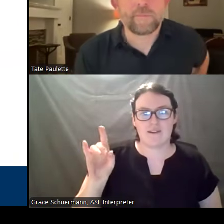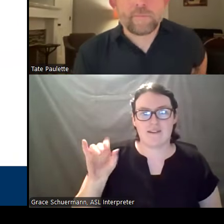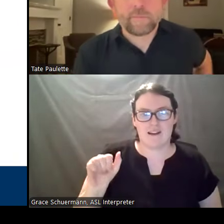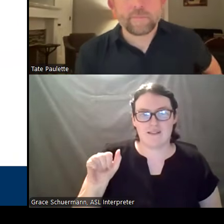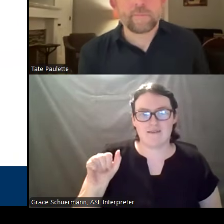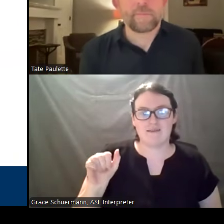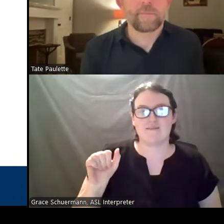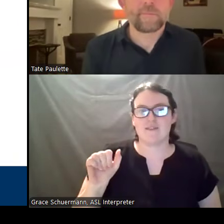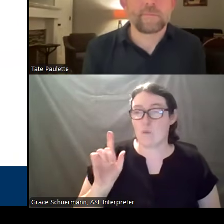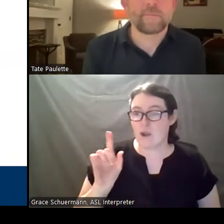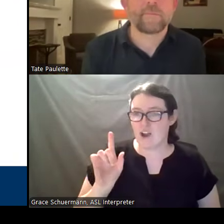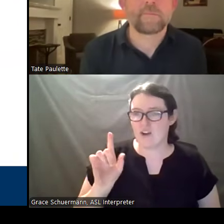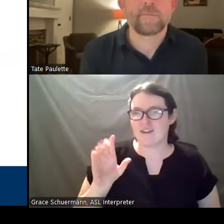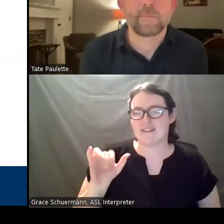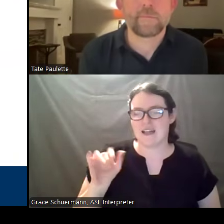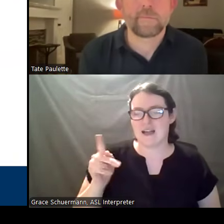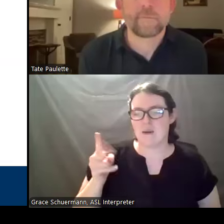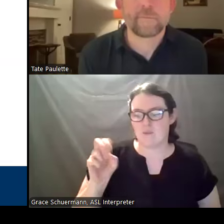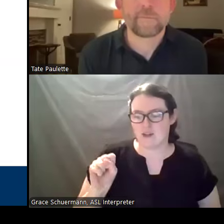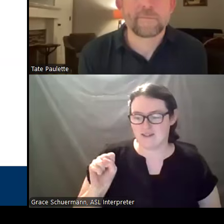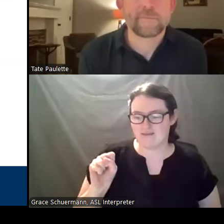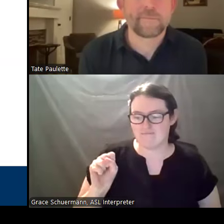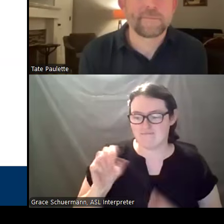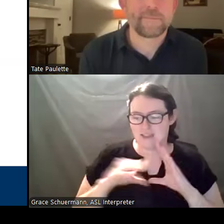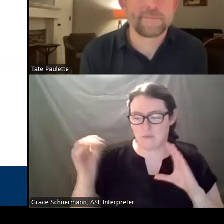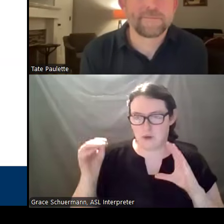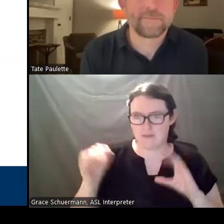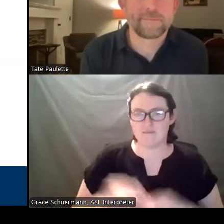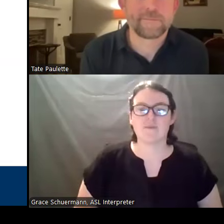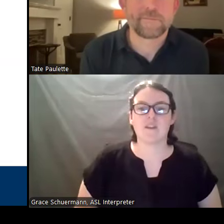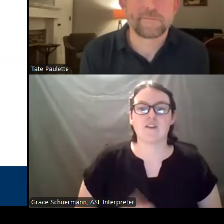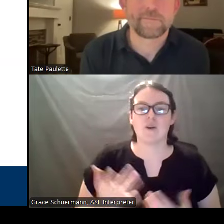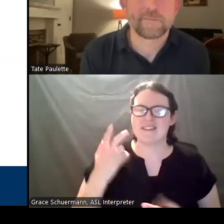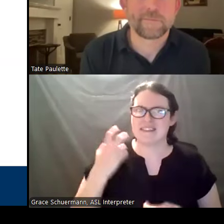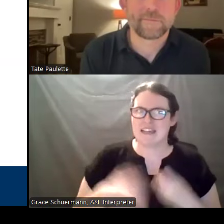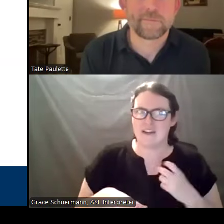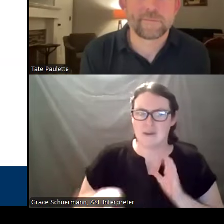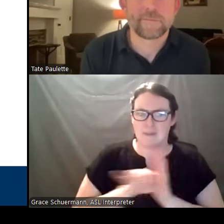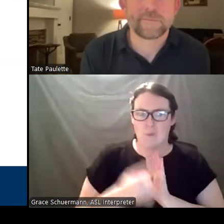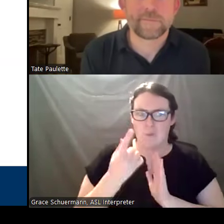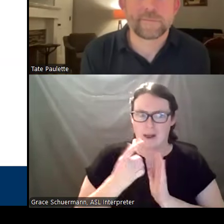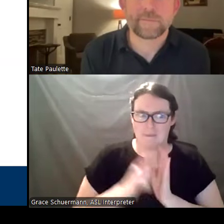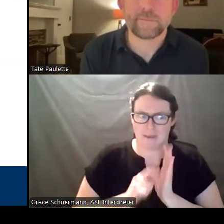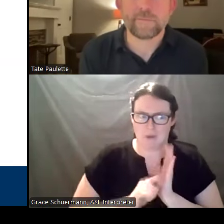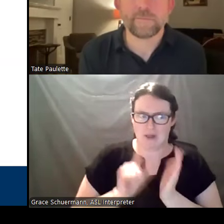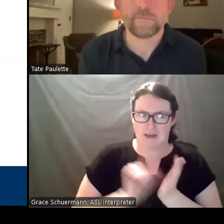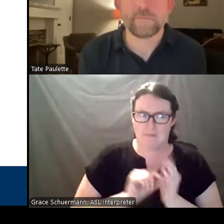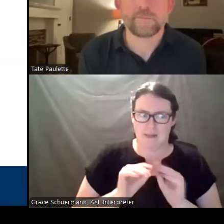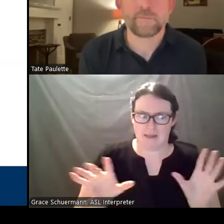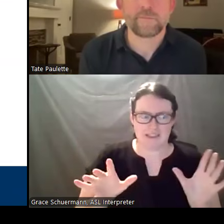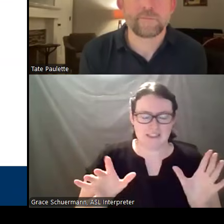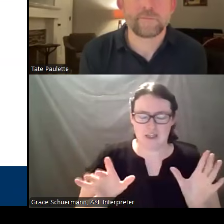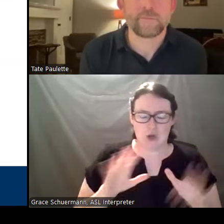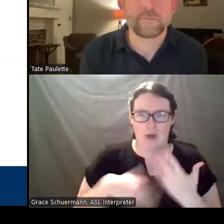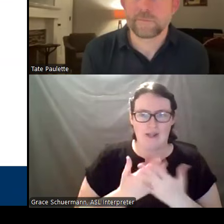CV like this, it becomes more than a little difficult to select from his many publications. But I do want to put some emphasis on his